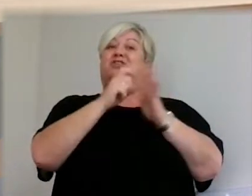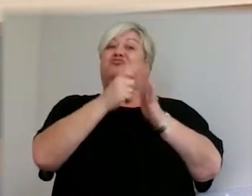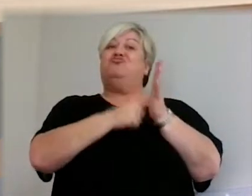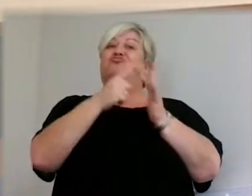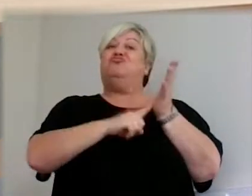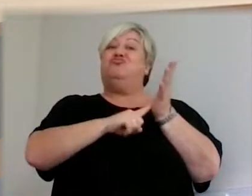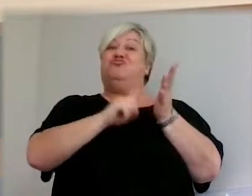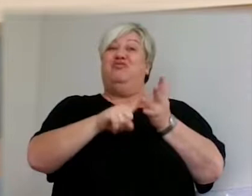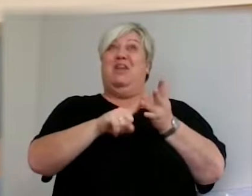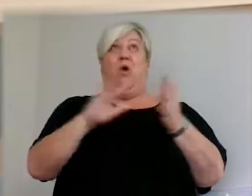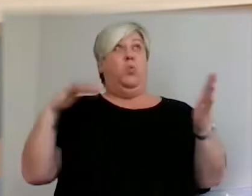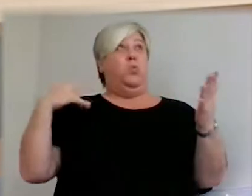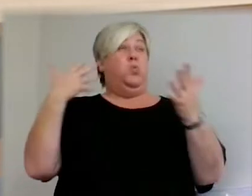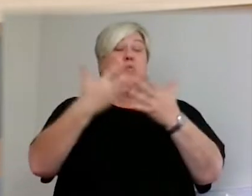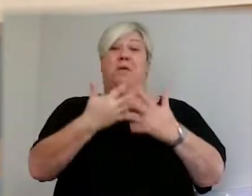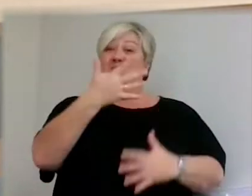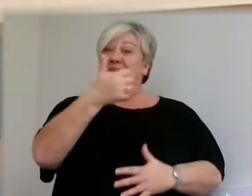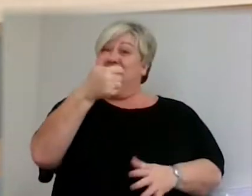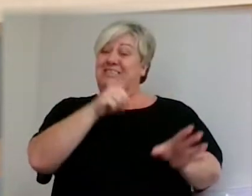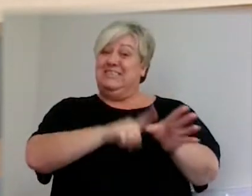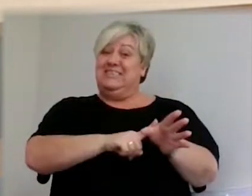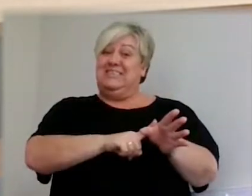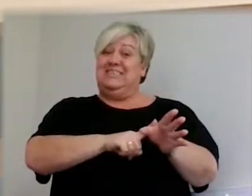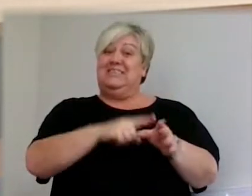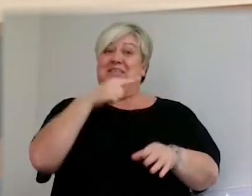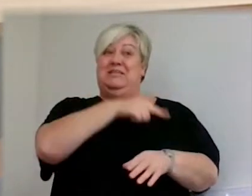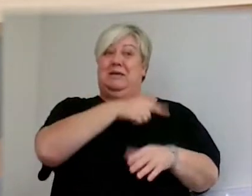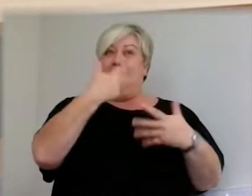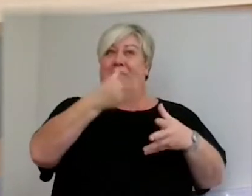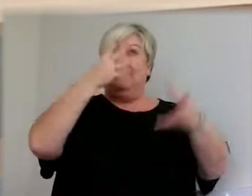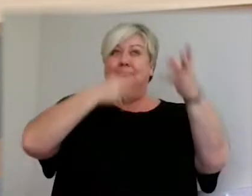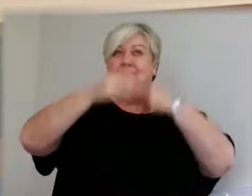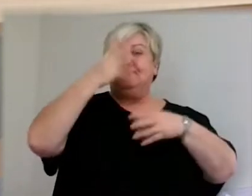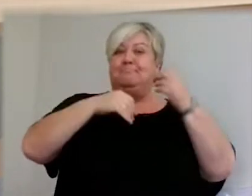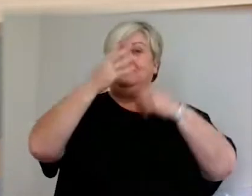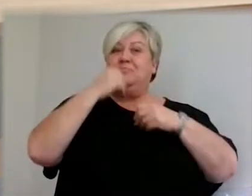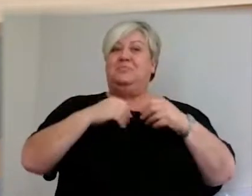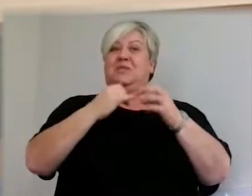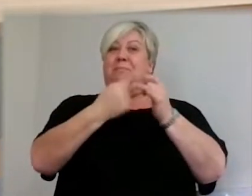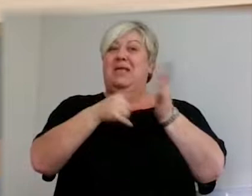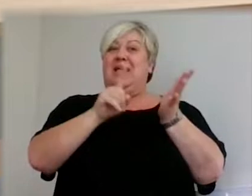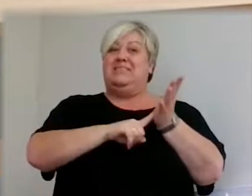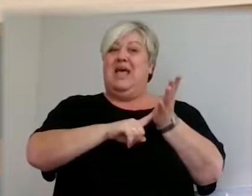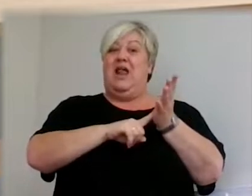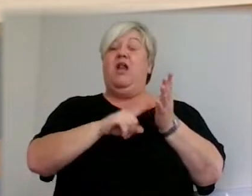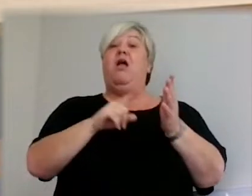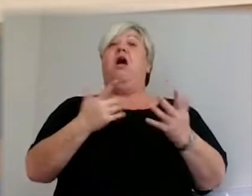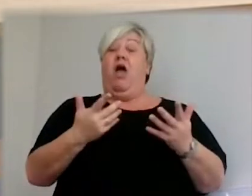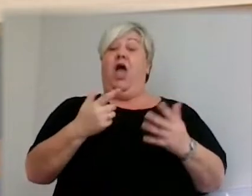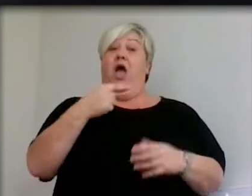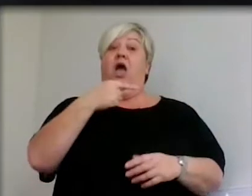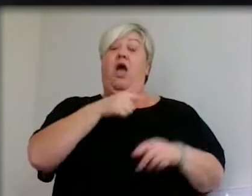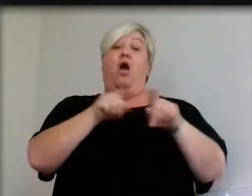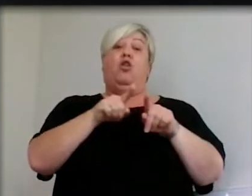so. I've been studying sign language and at the moment I'm on my third year of the BSL and Deaf